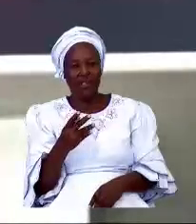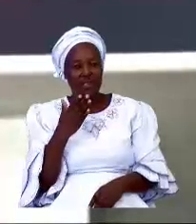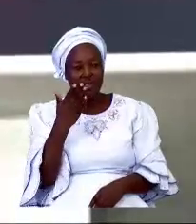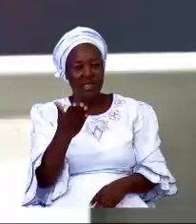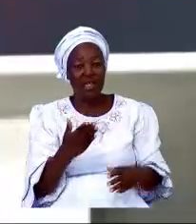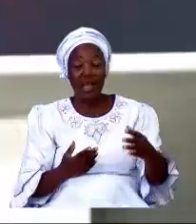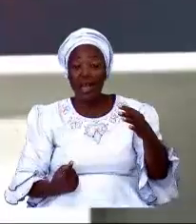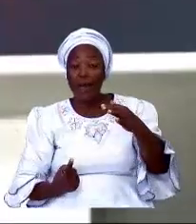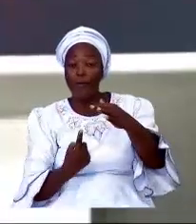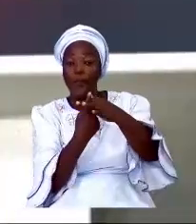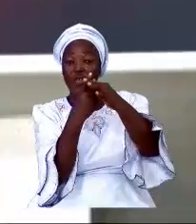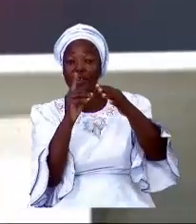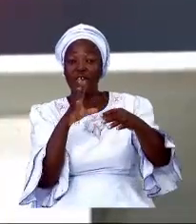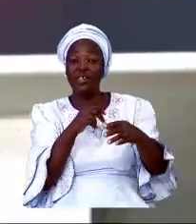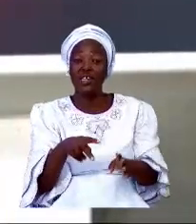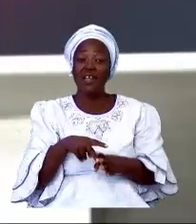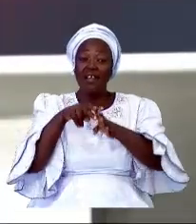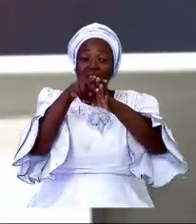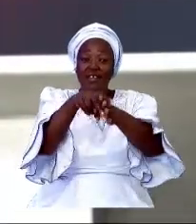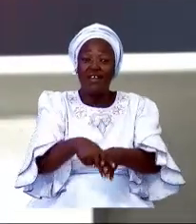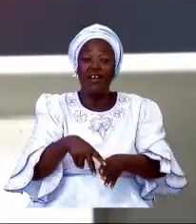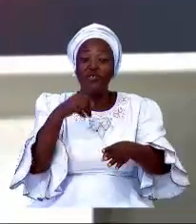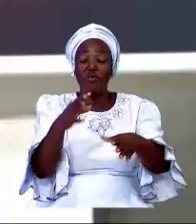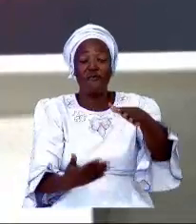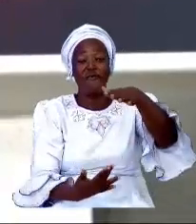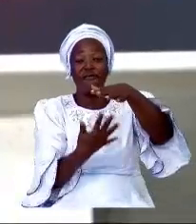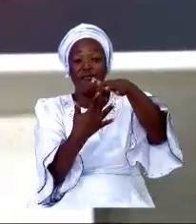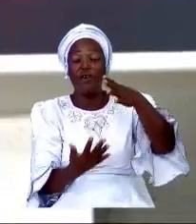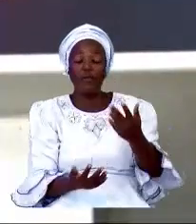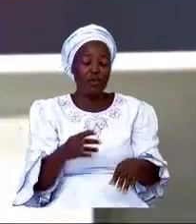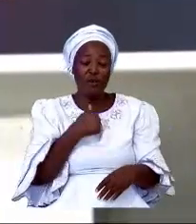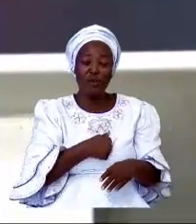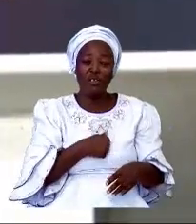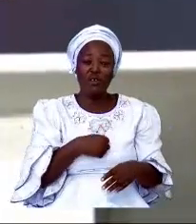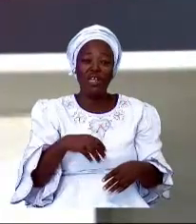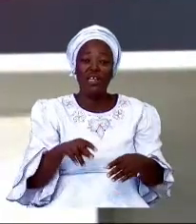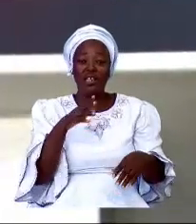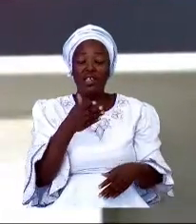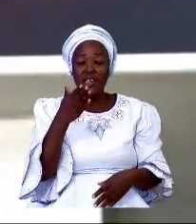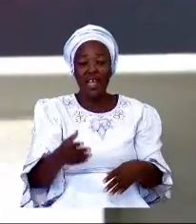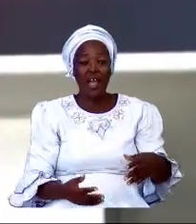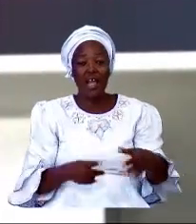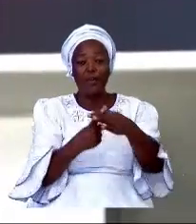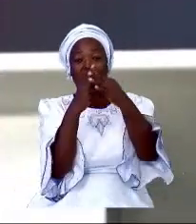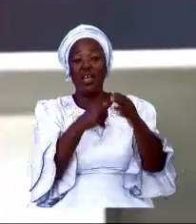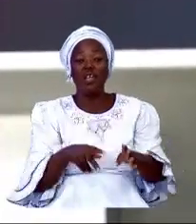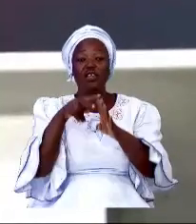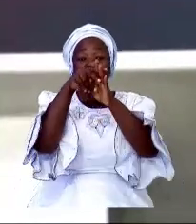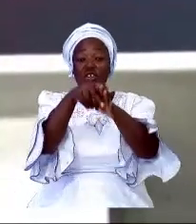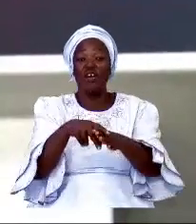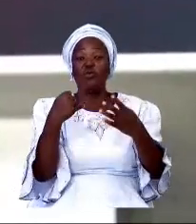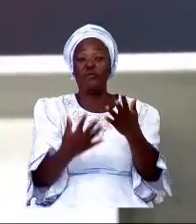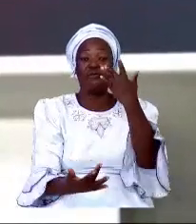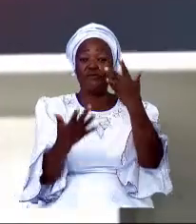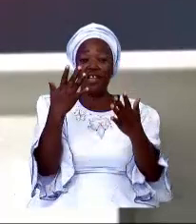But behold, there appeared a chariot of fire and